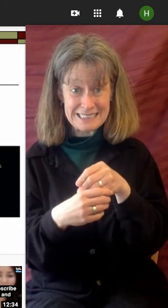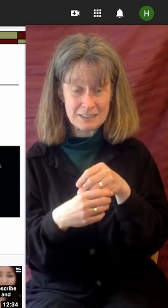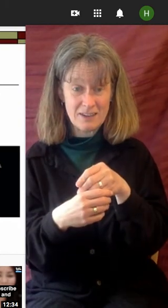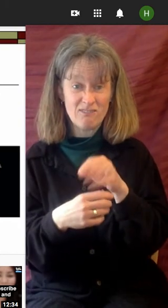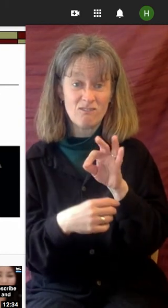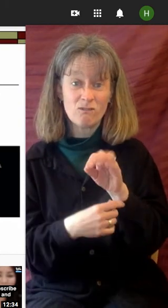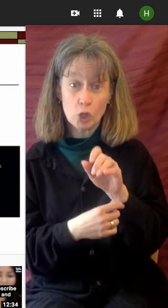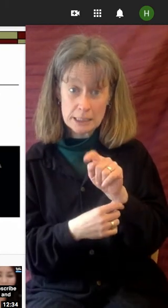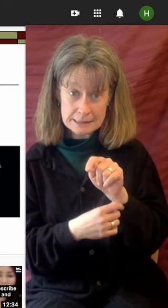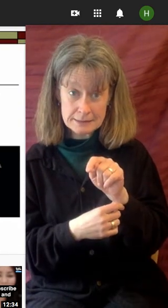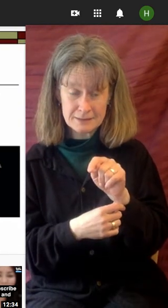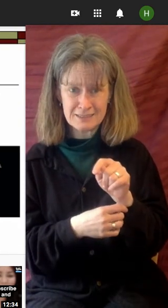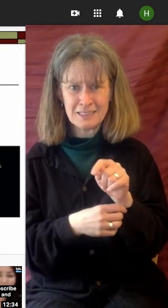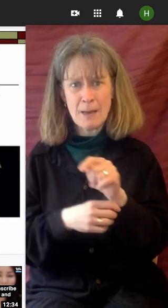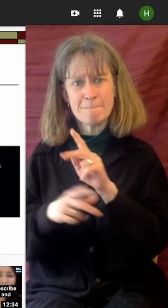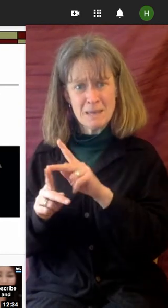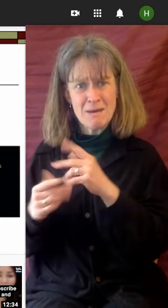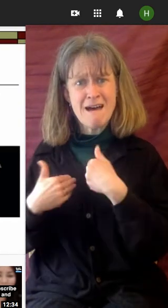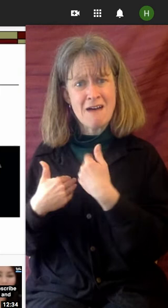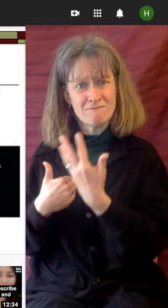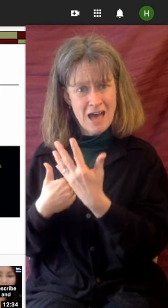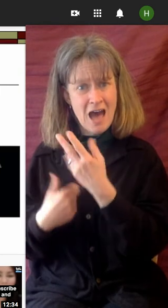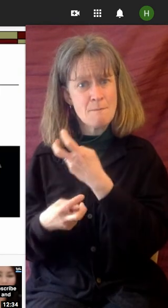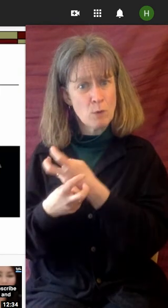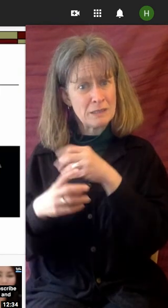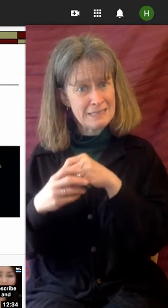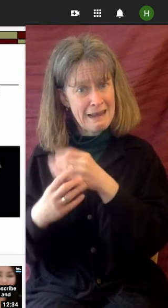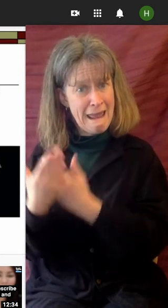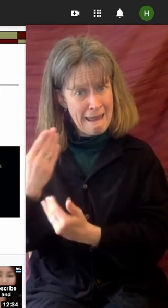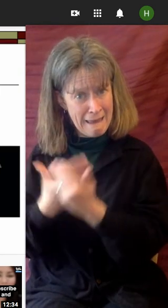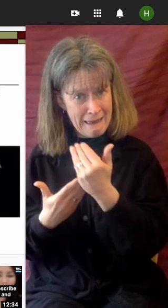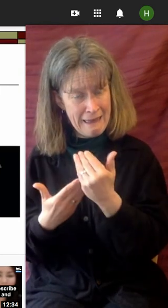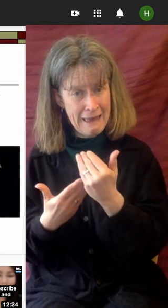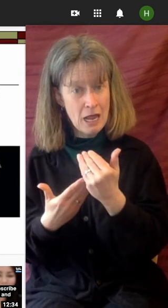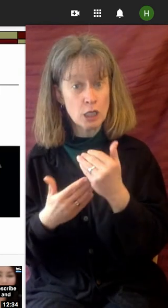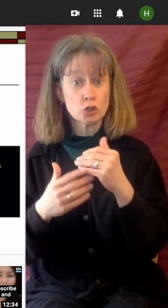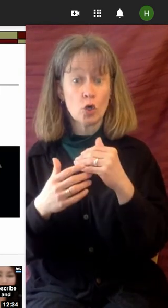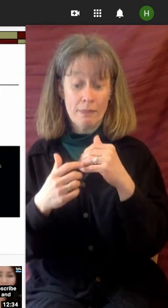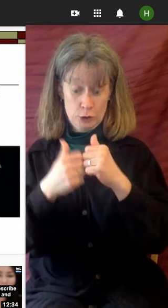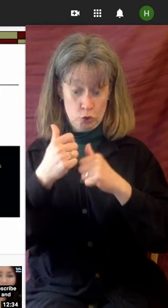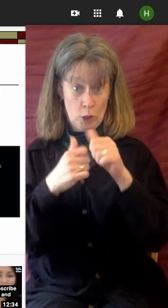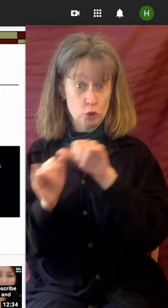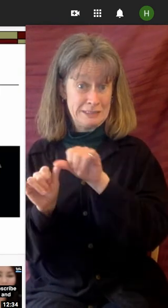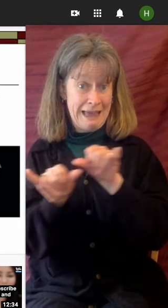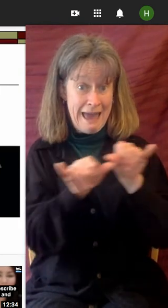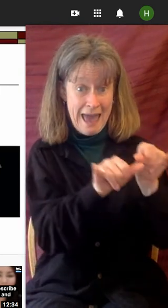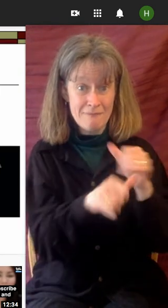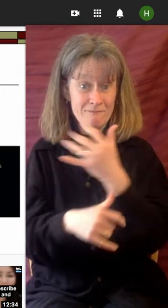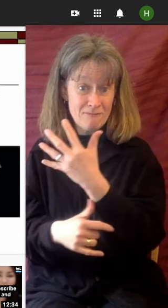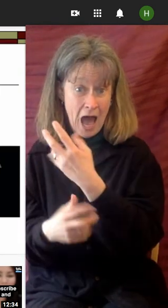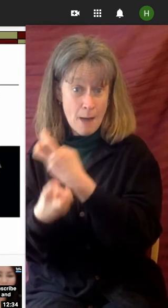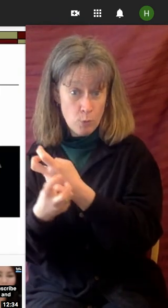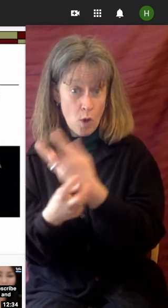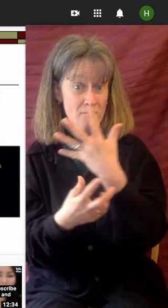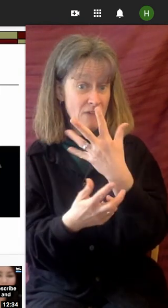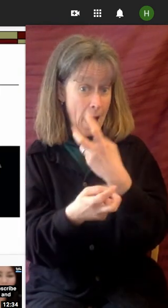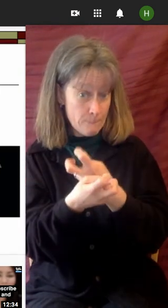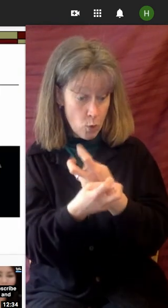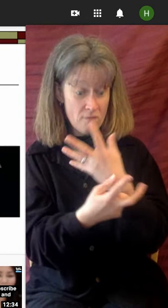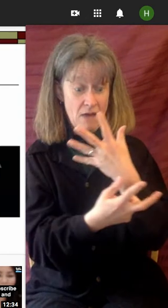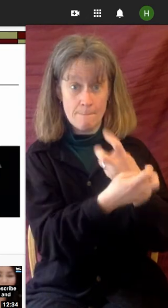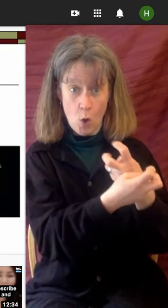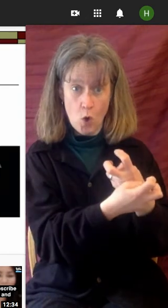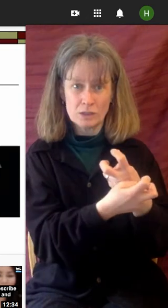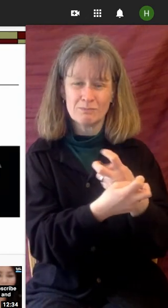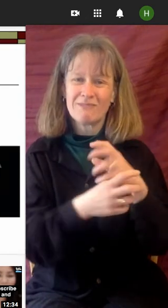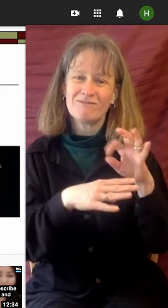as well. So same structure, but obviously really different use or function. And